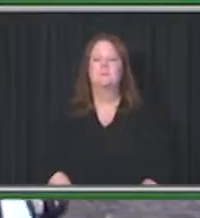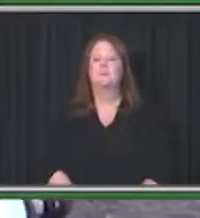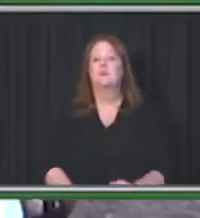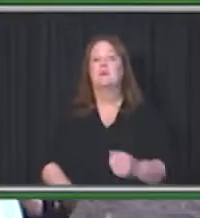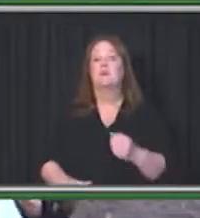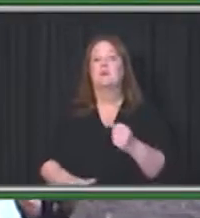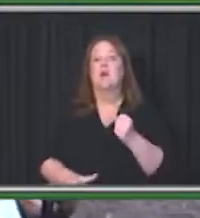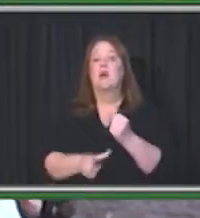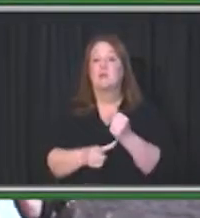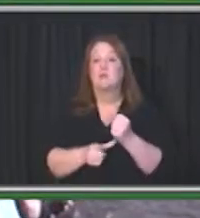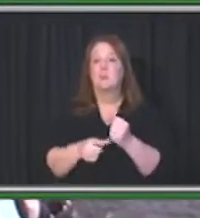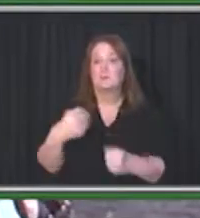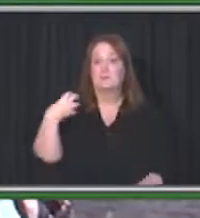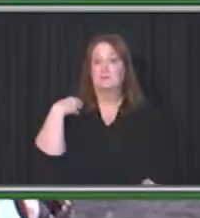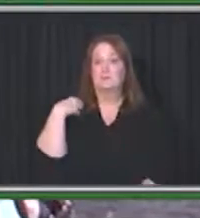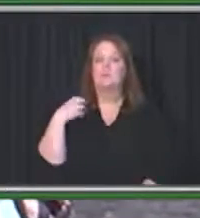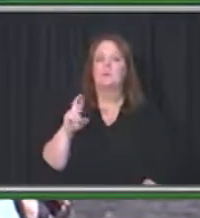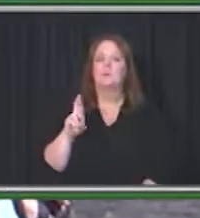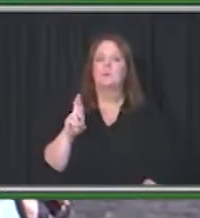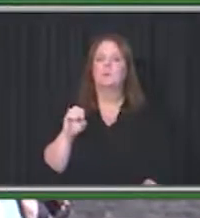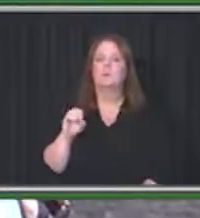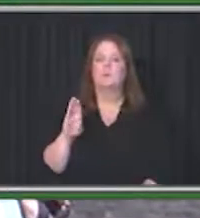Associate Dean, Robin Carter.